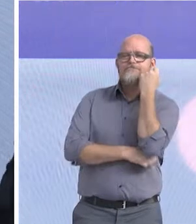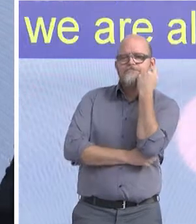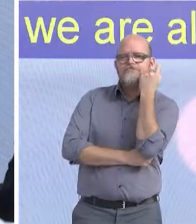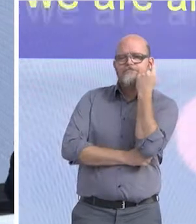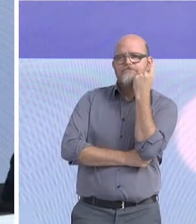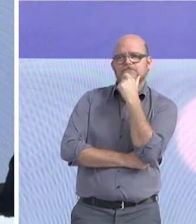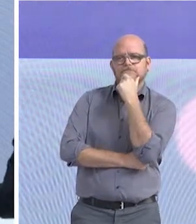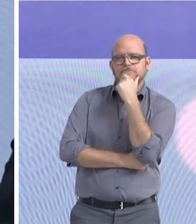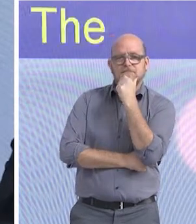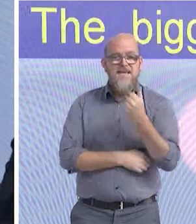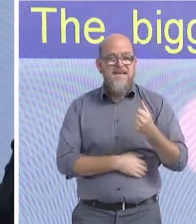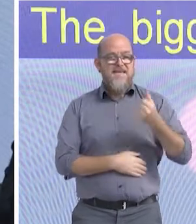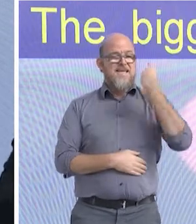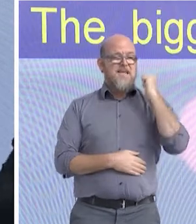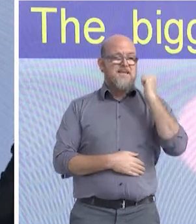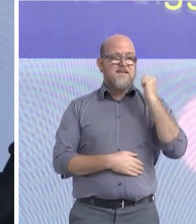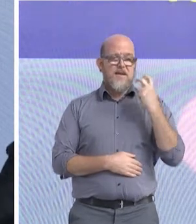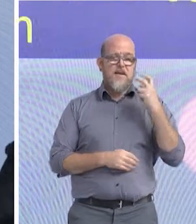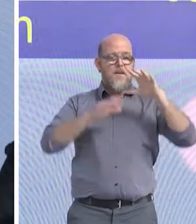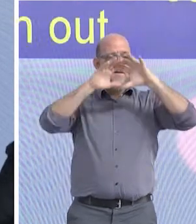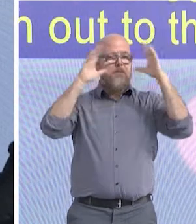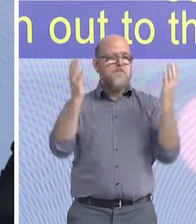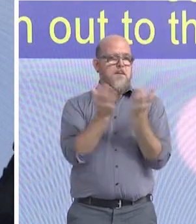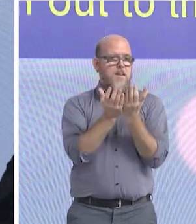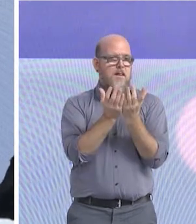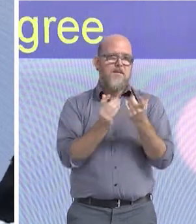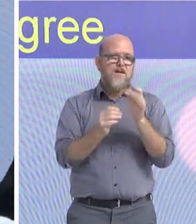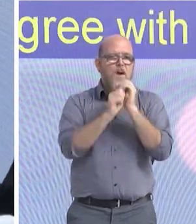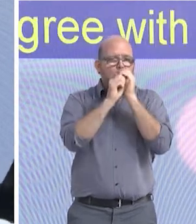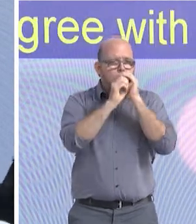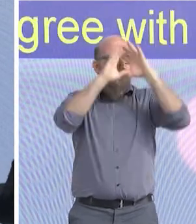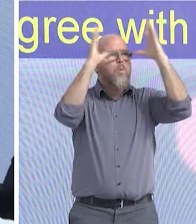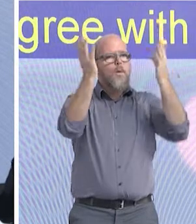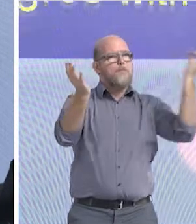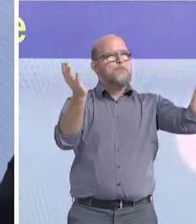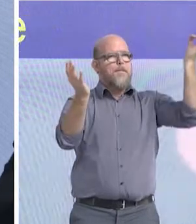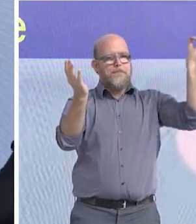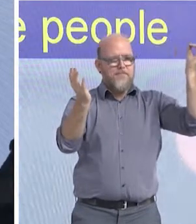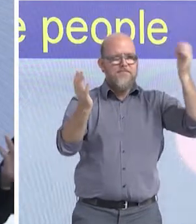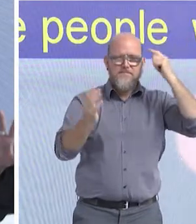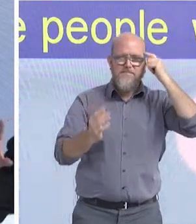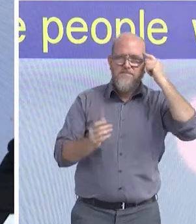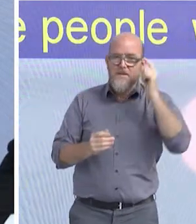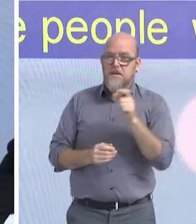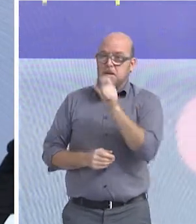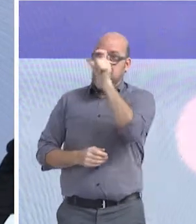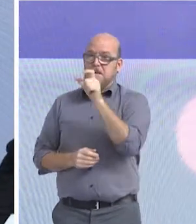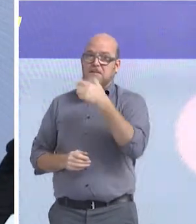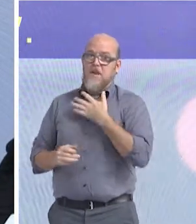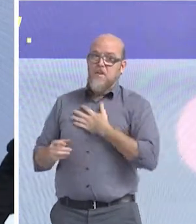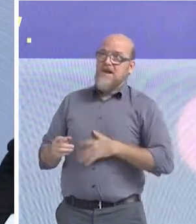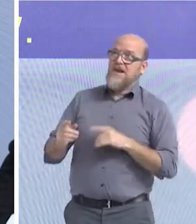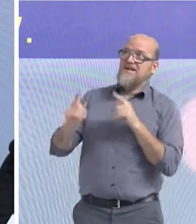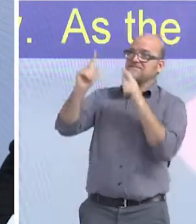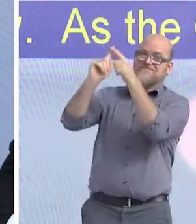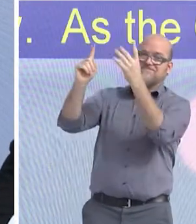challenge is to reach out to the people who disagree with us, right? And to the people who think differently. As the Ombudsman, is